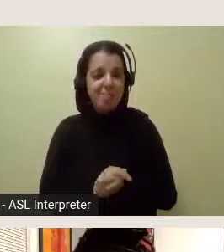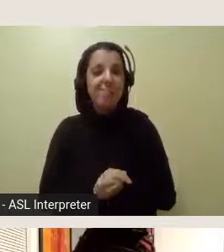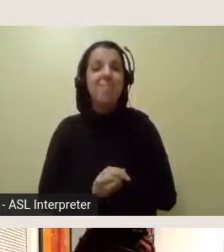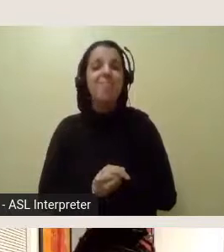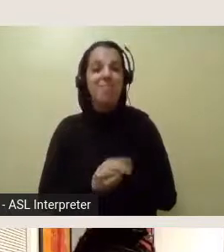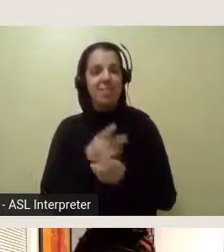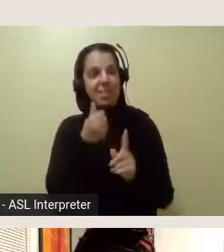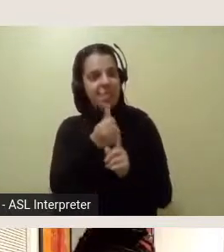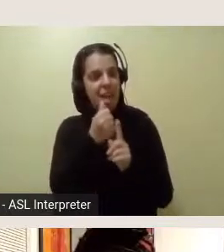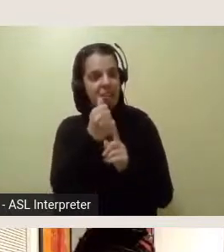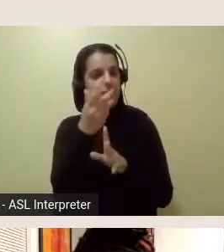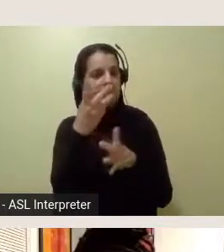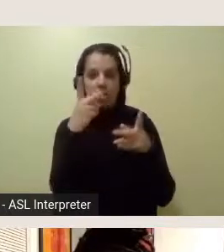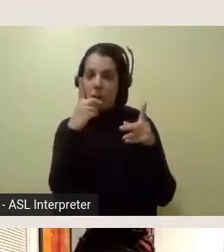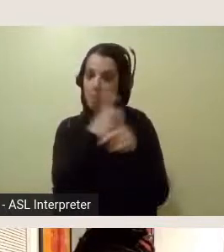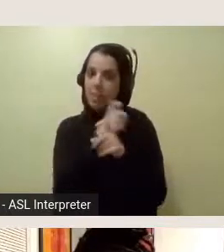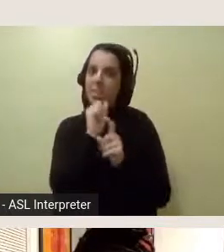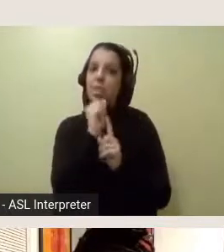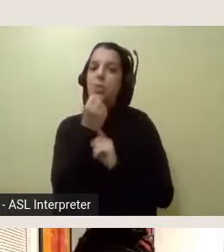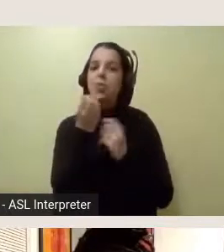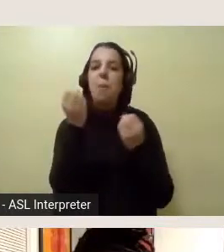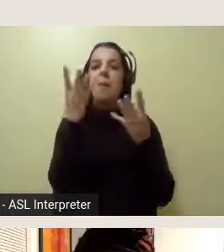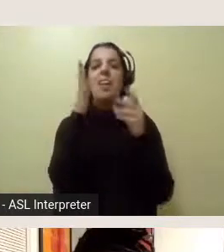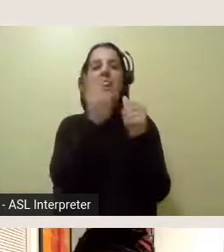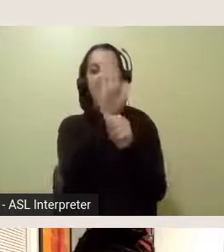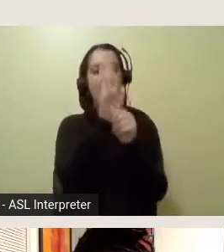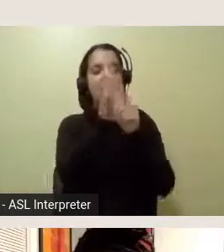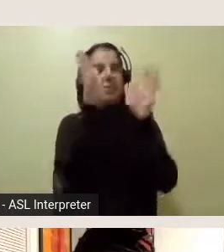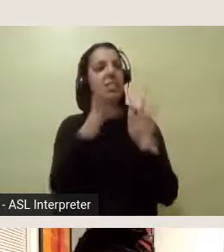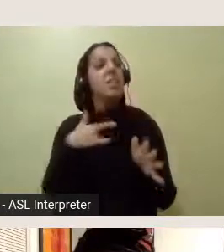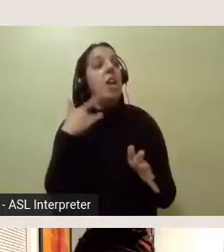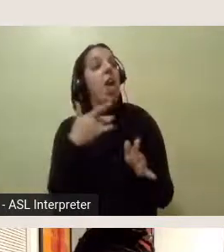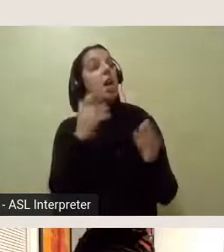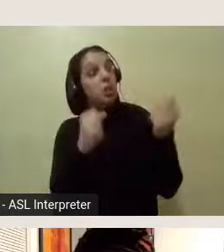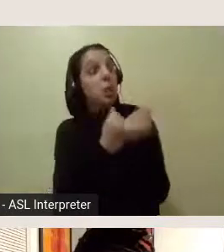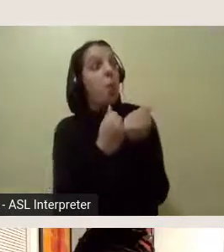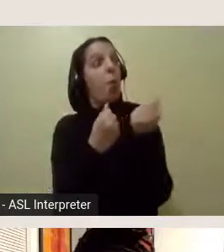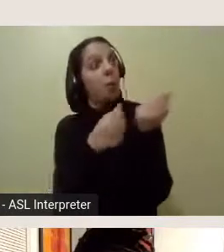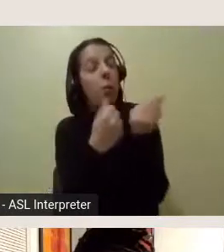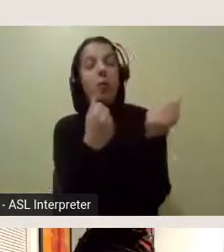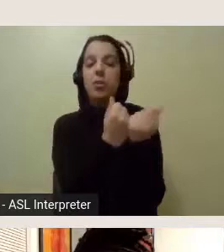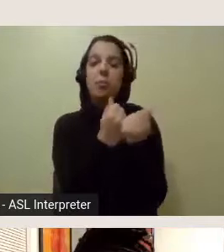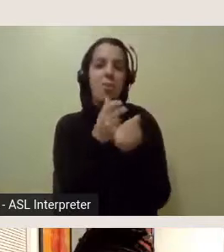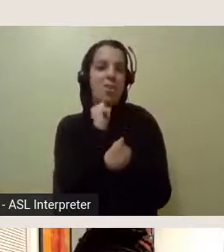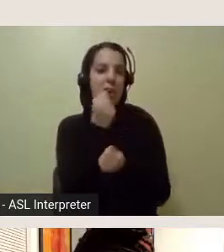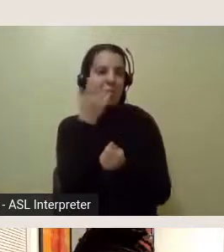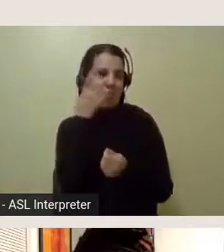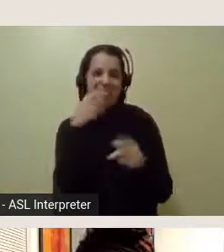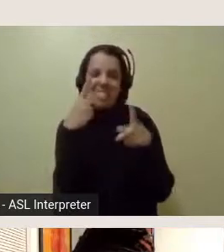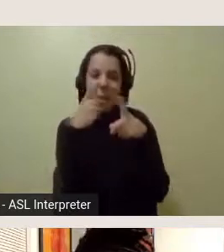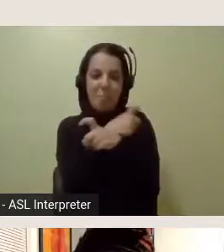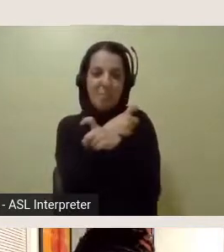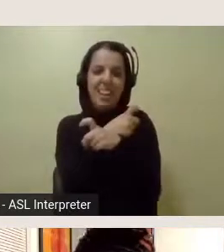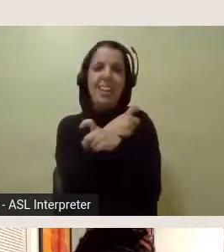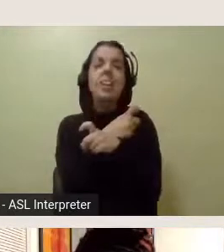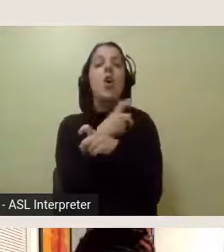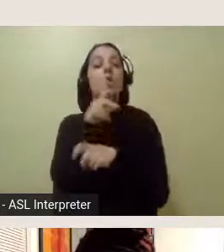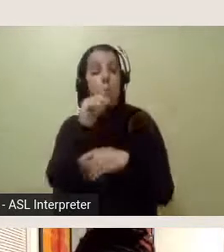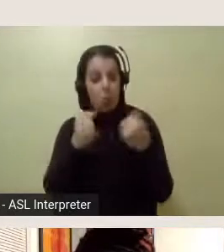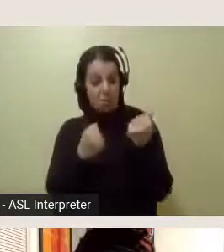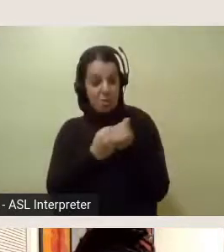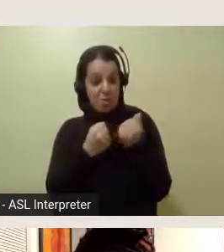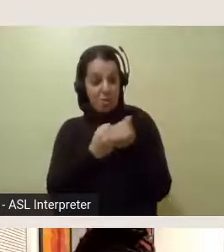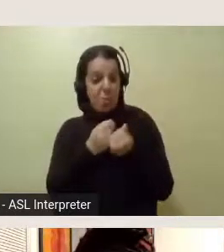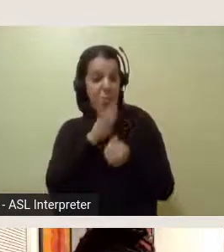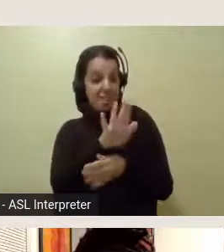case, some of the activists didn't latch onto it in the same way nationally, but they wanted his name to be remembered. And the fact that you start off